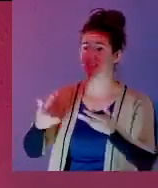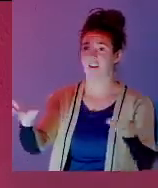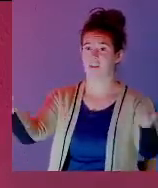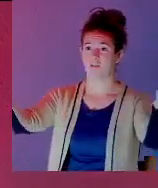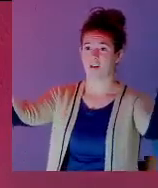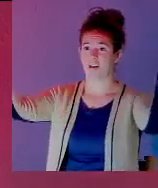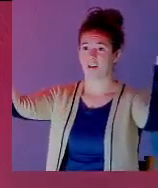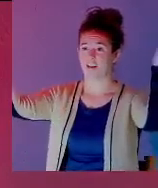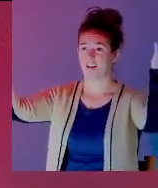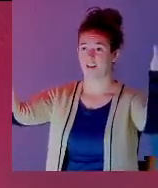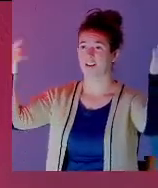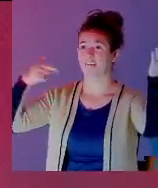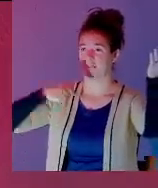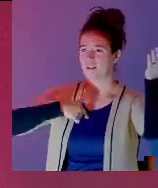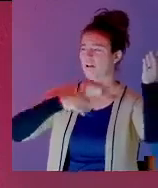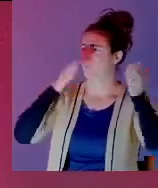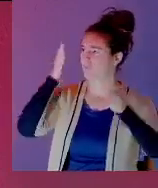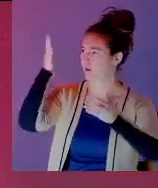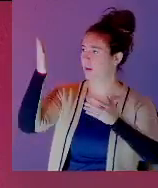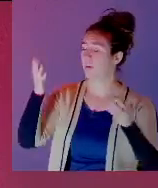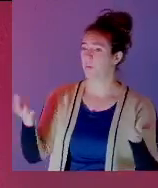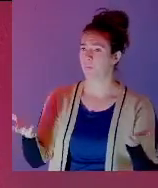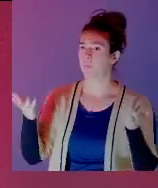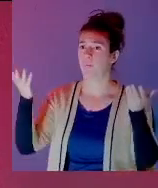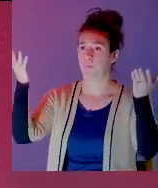wide, I will worship you.